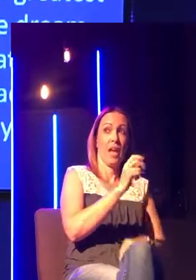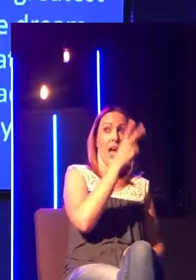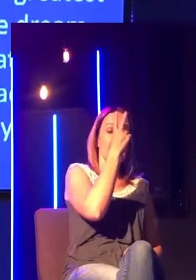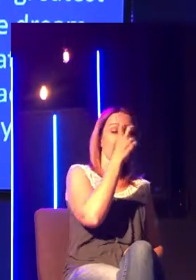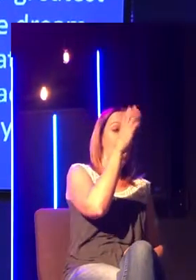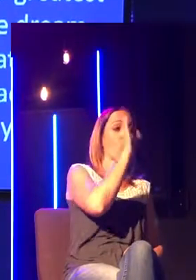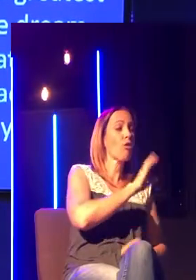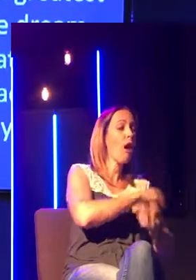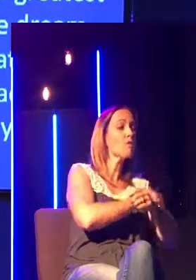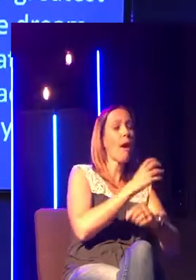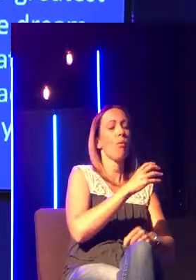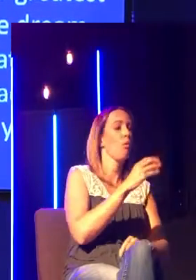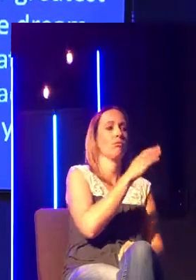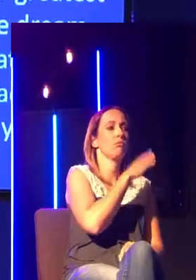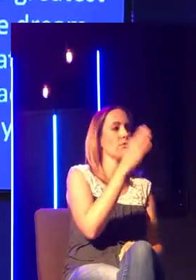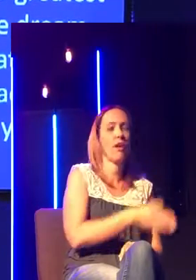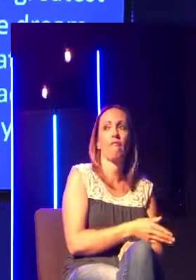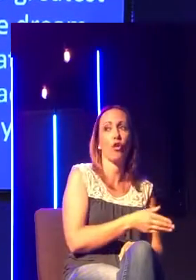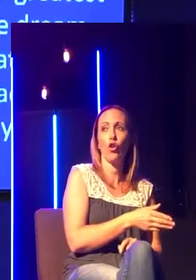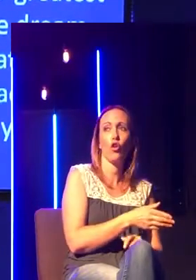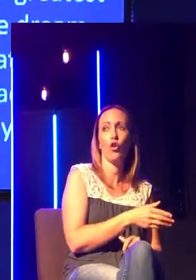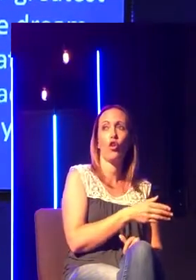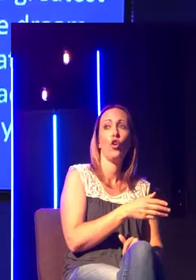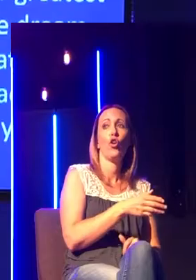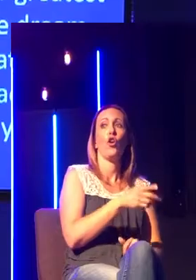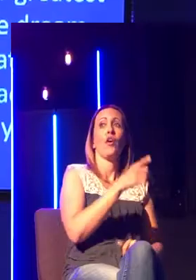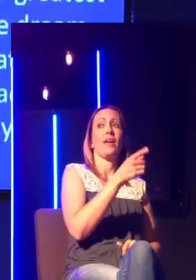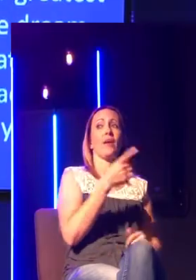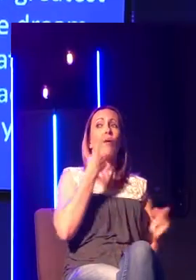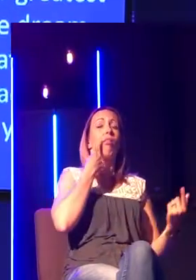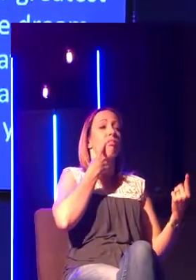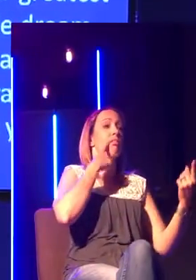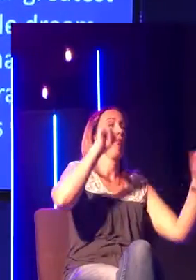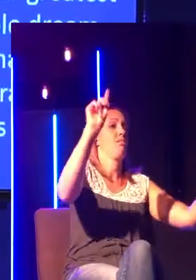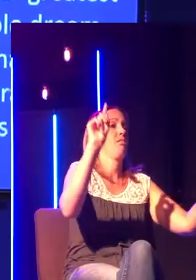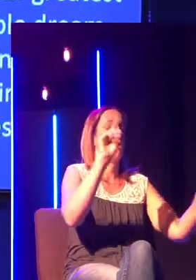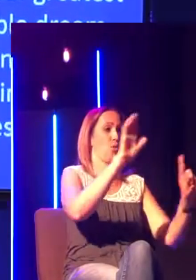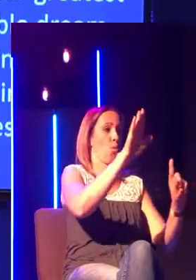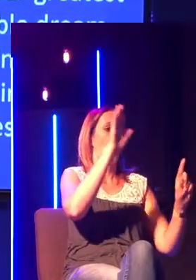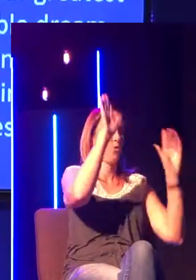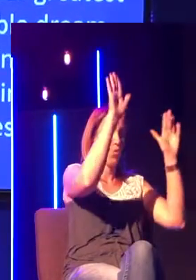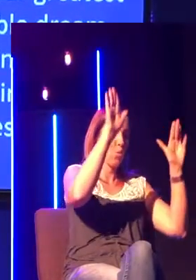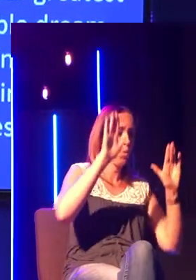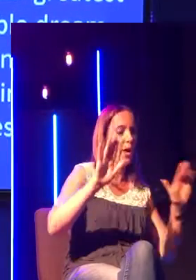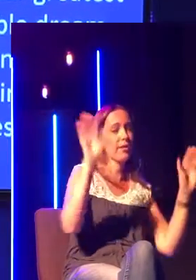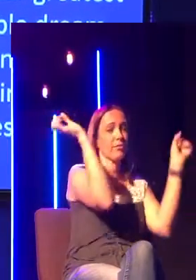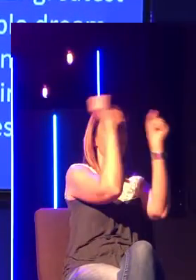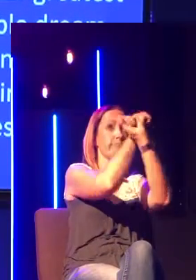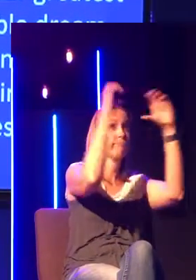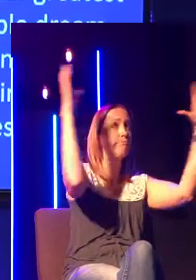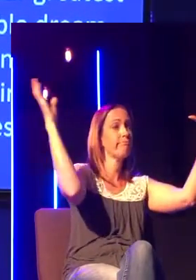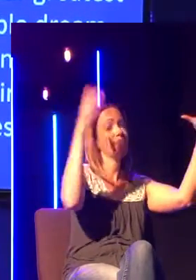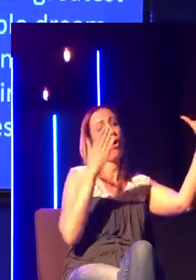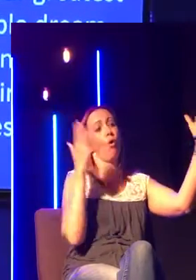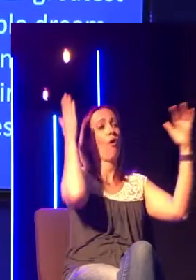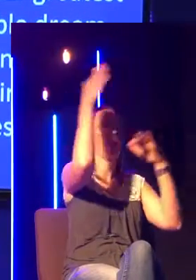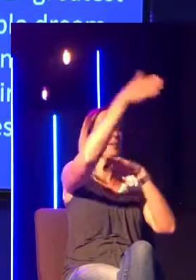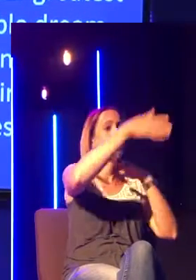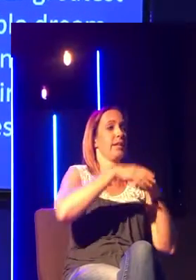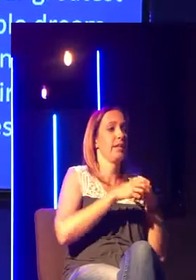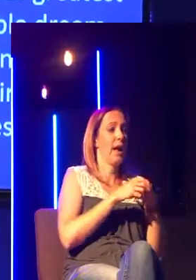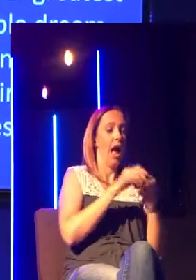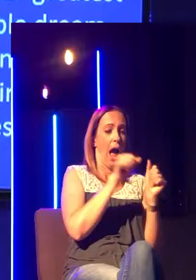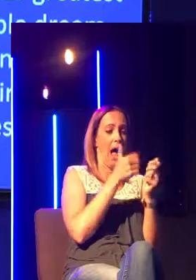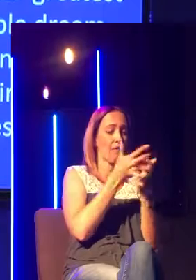than your greatest request, your most unbelievable dream, and exceed your wildest imagination. He will outdo them